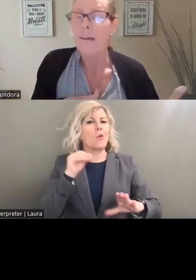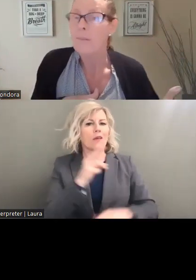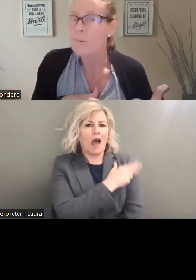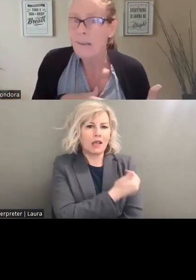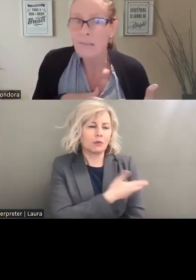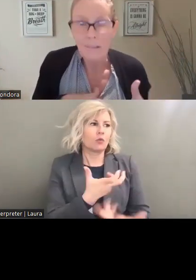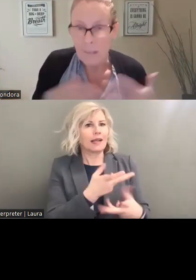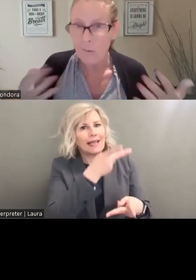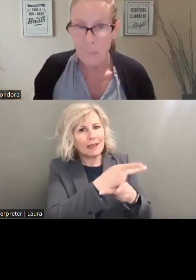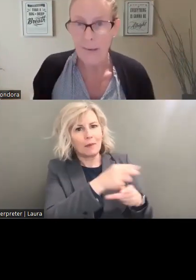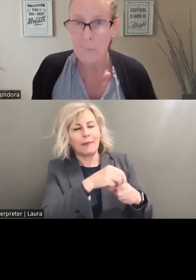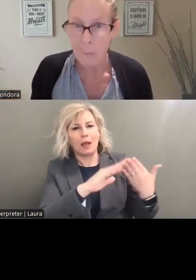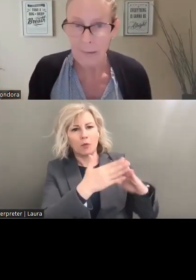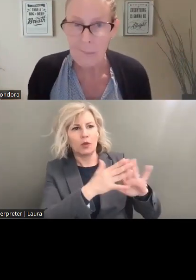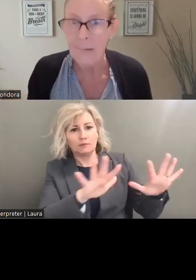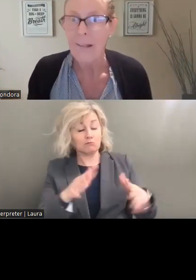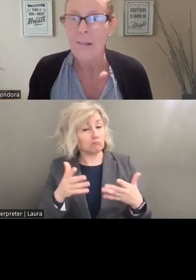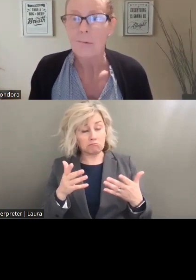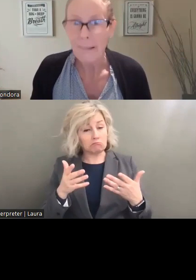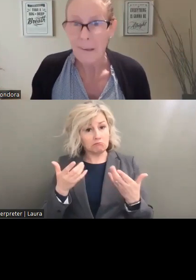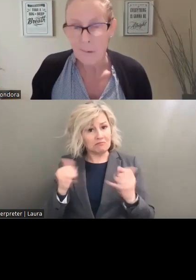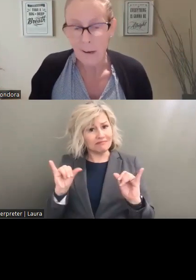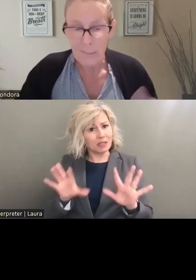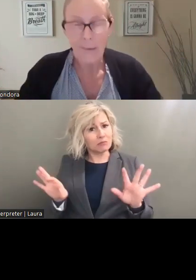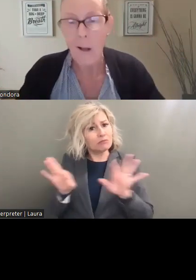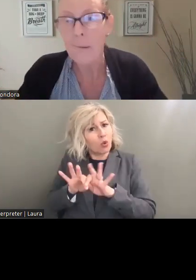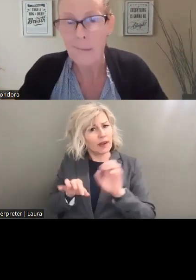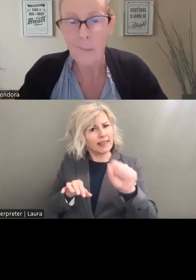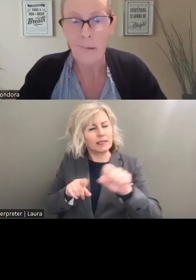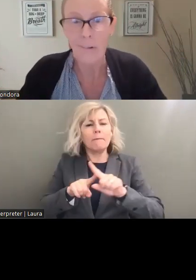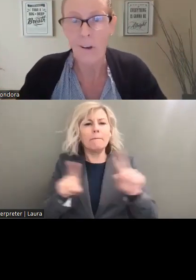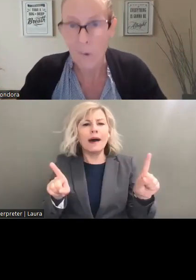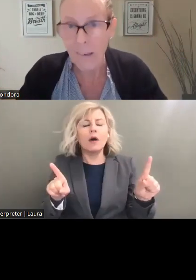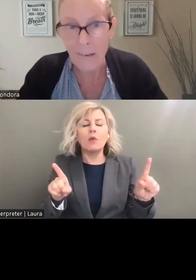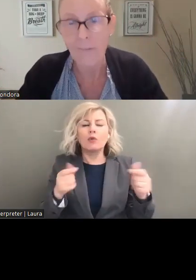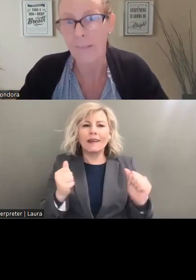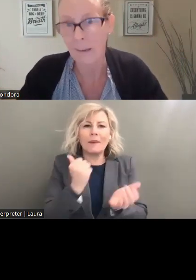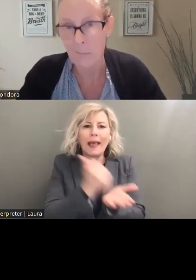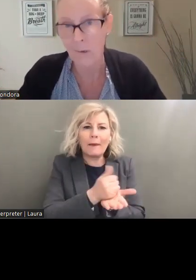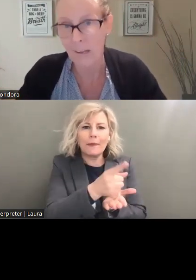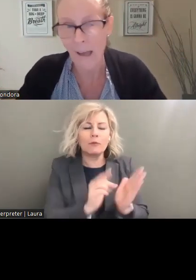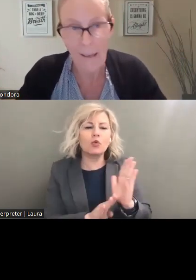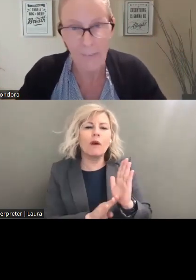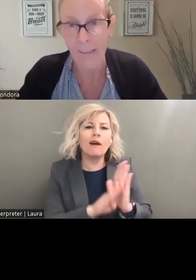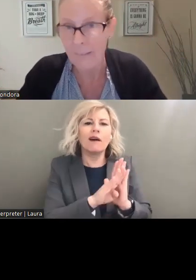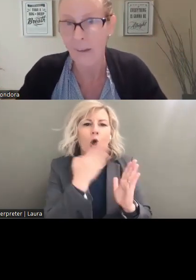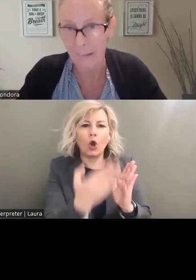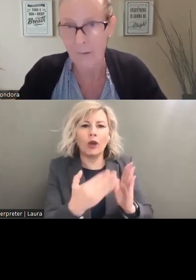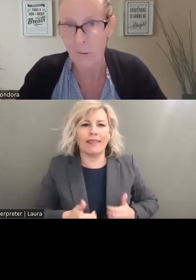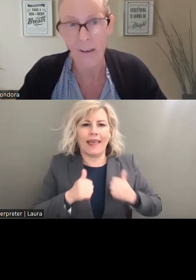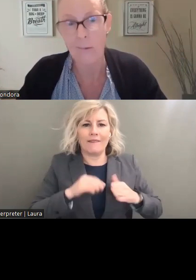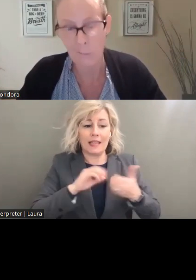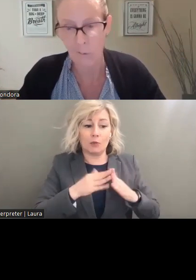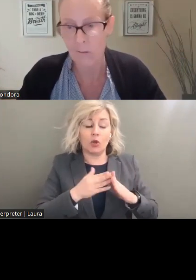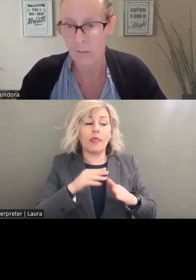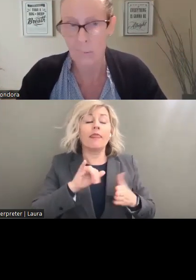community. And those things continue to be important, but really we're talking about helping people build a good life in the community as they define it,